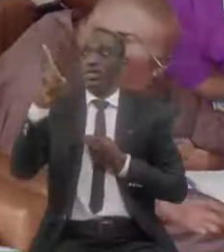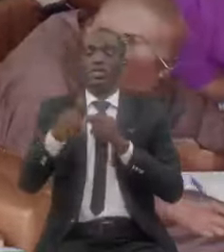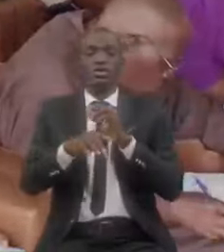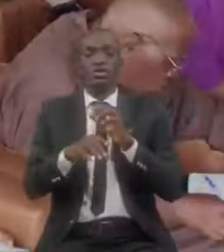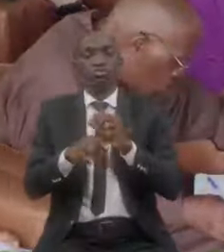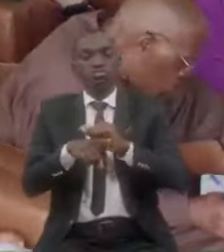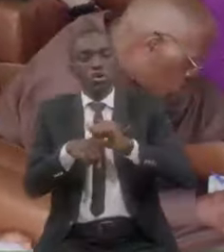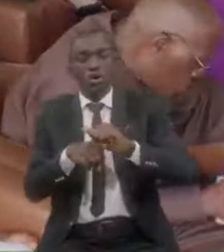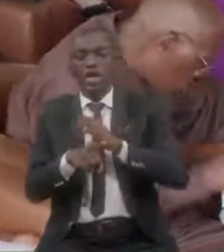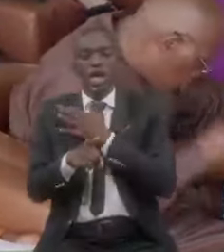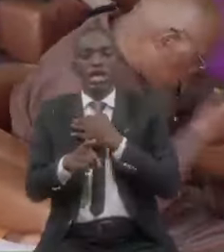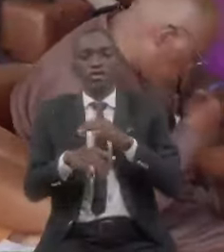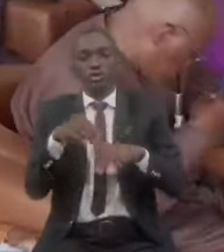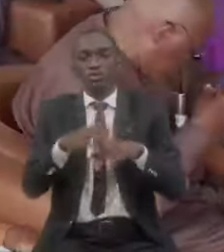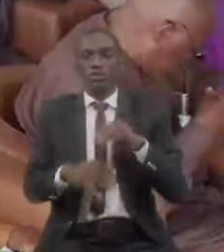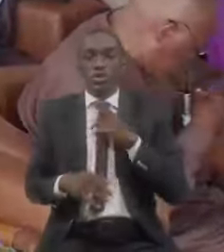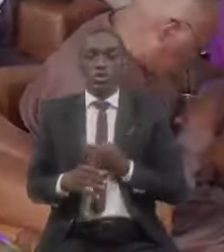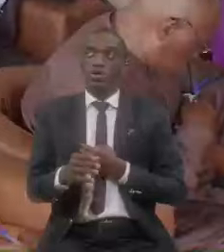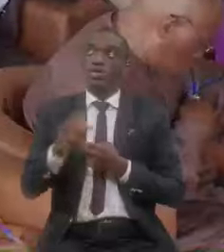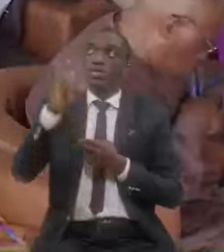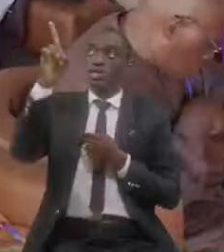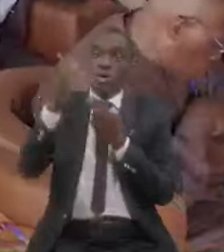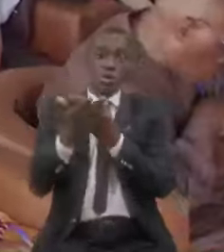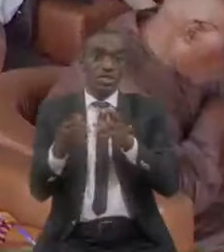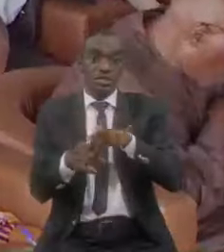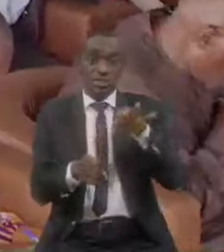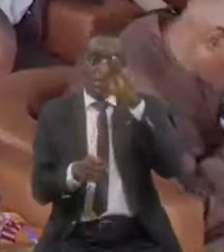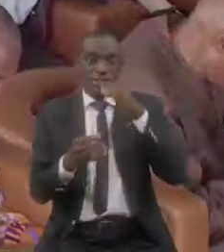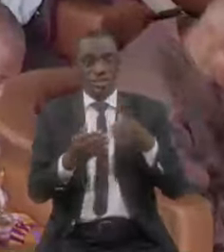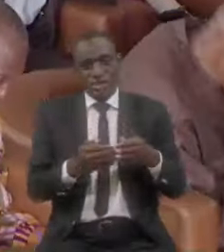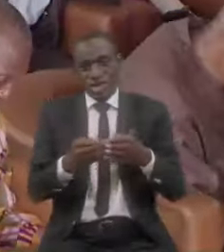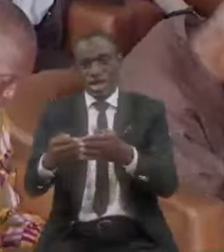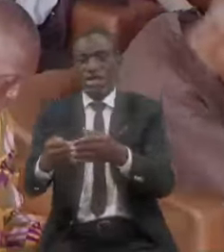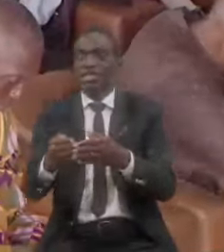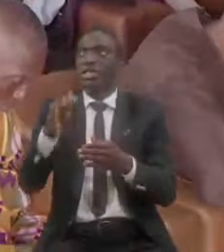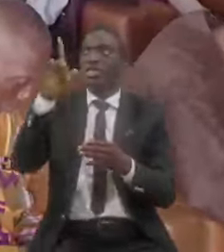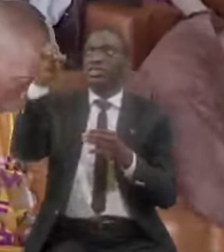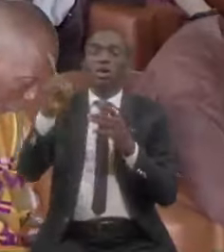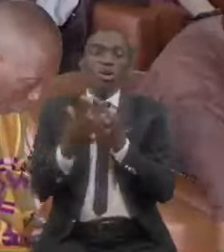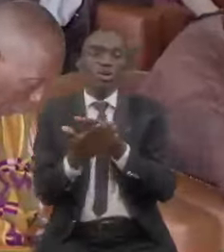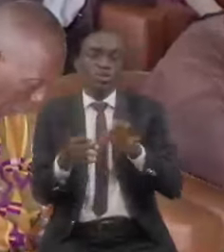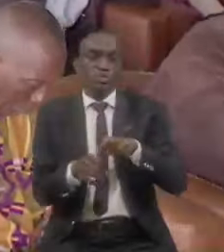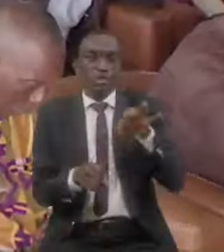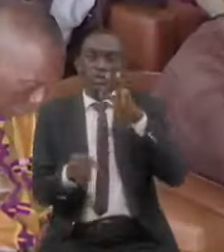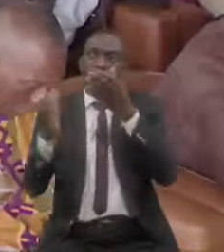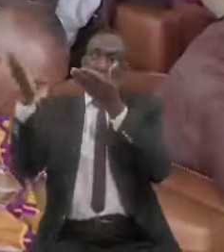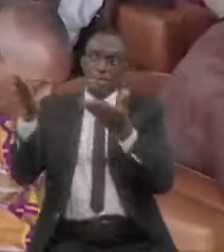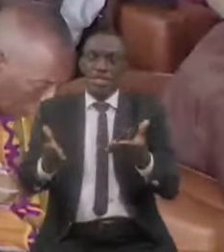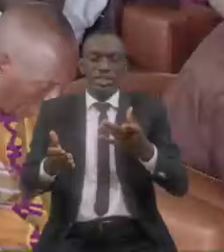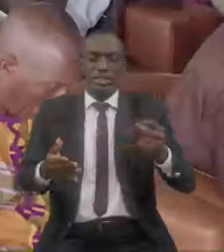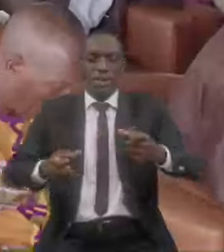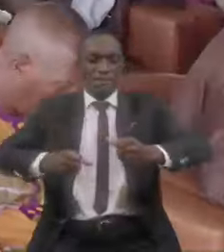the Holy Ghost that directs. It's the Holy Ghost that brings the dynamite